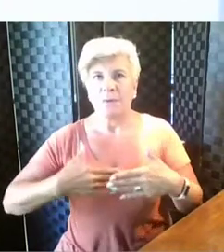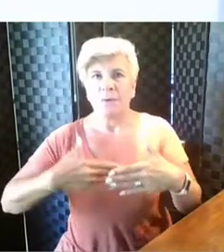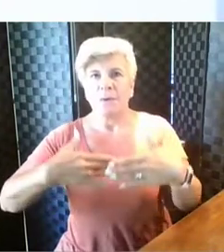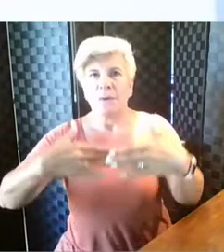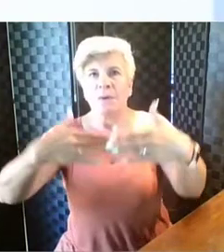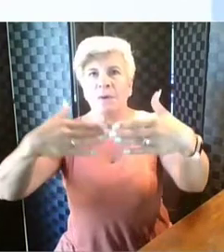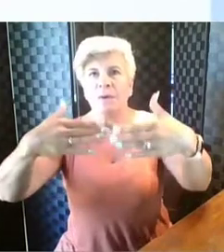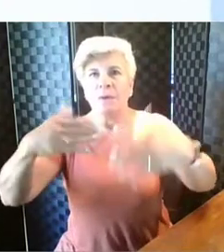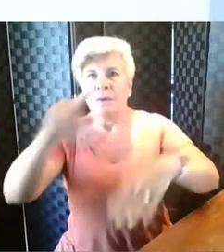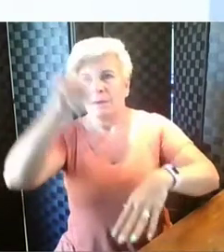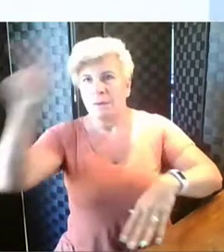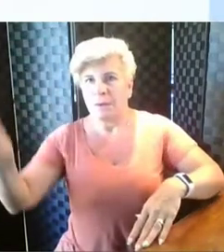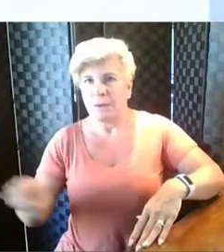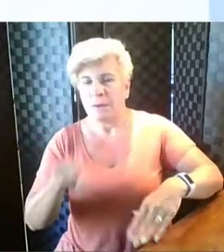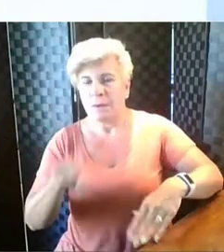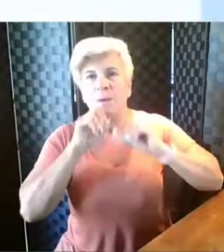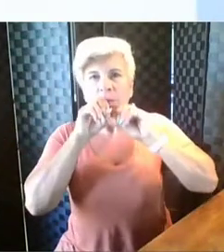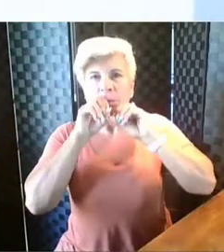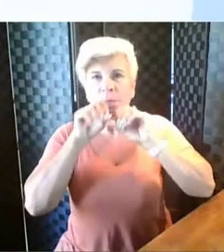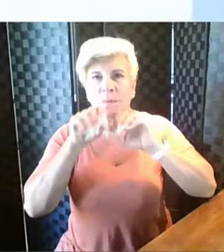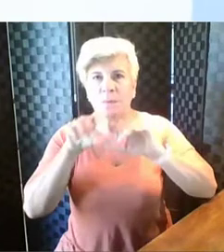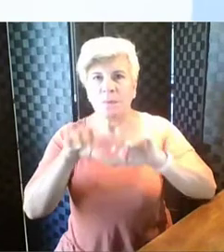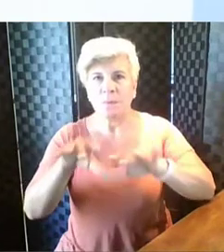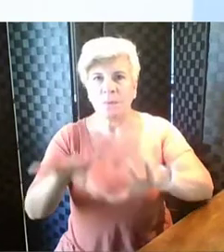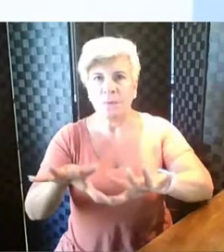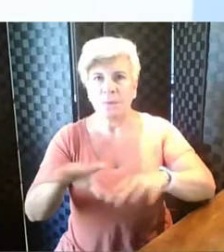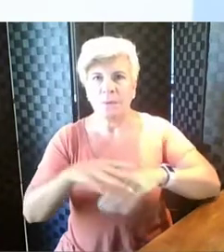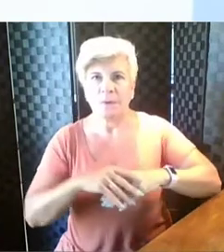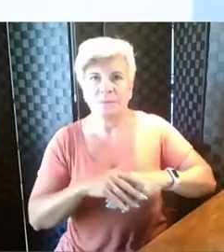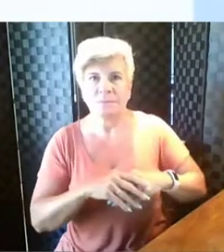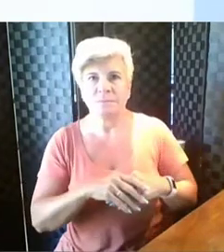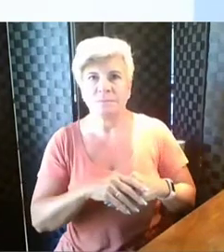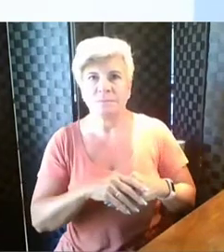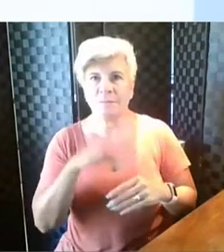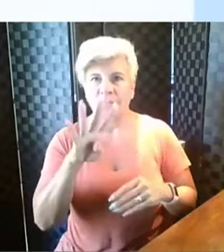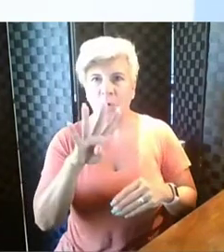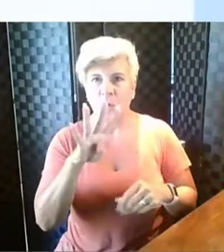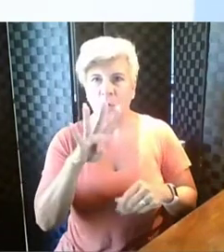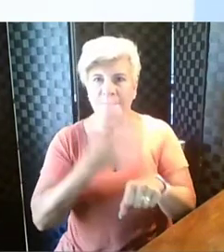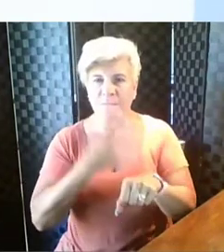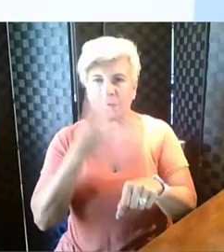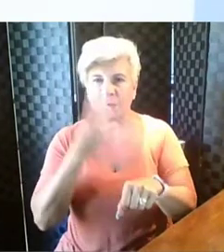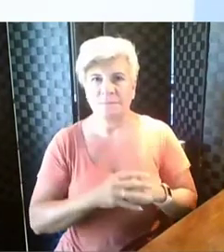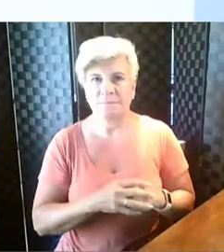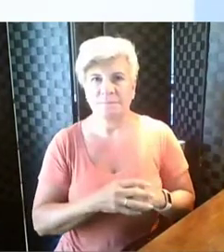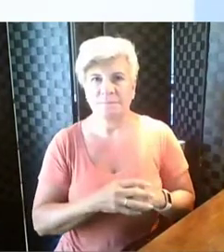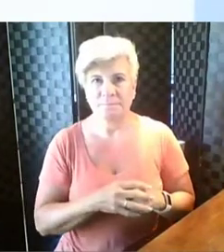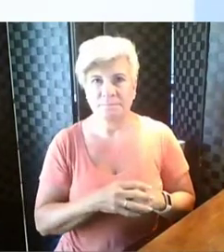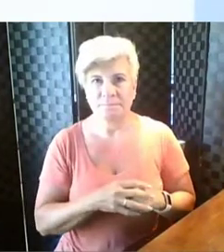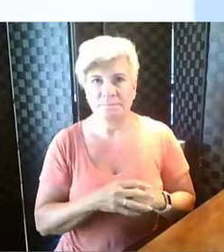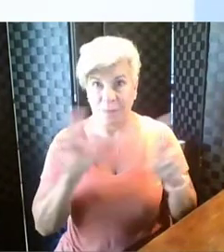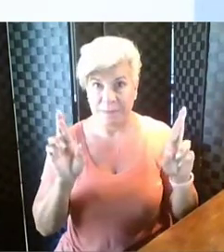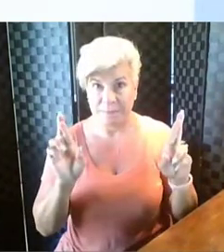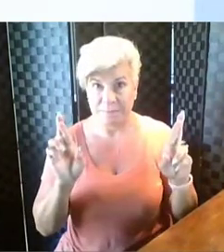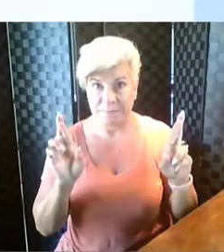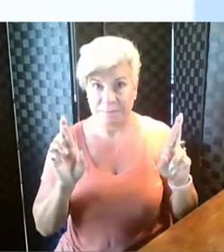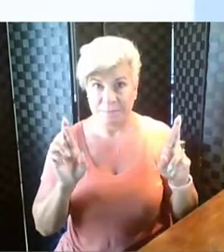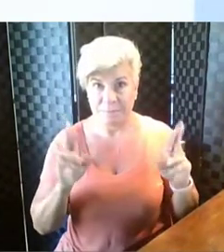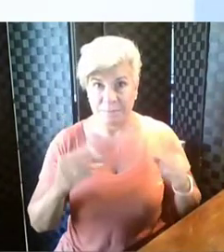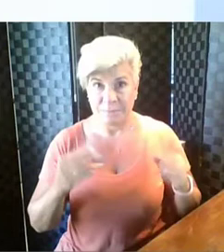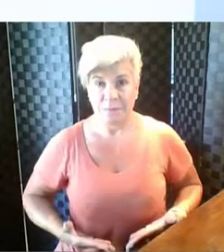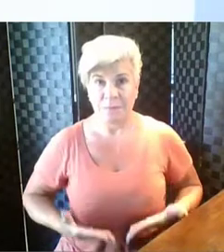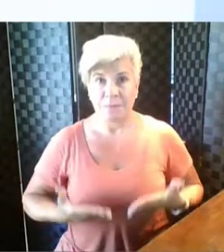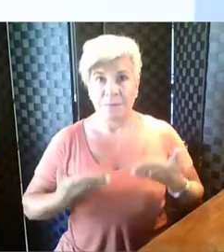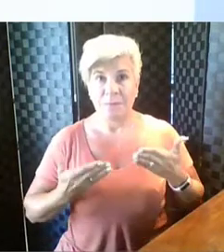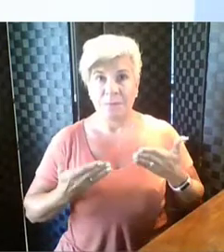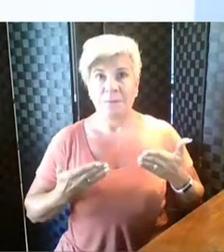in. And then we're going to go around his feet and let it out. And we're going to do that 4 times. Are you ready? Sit up nice and